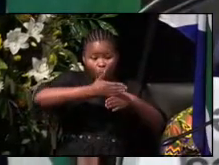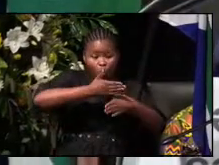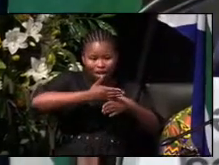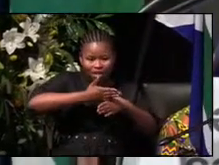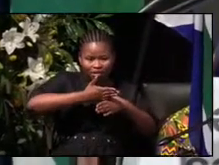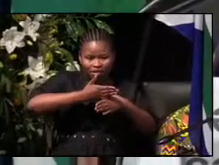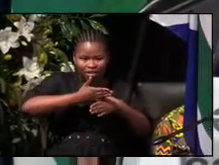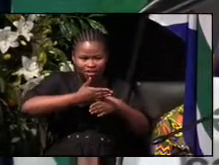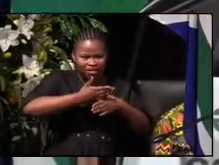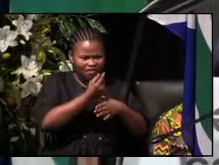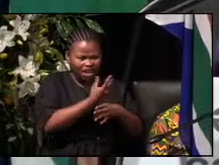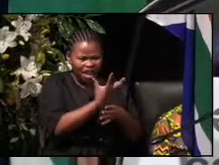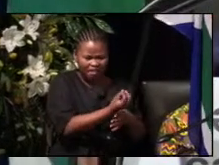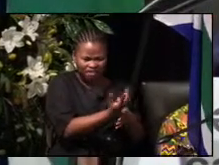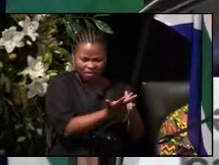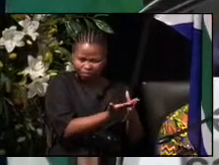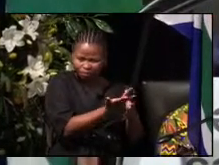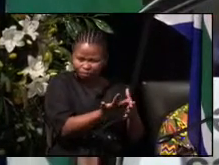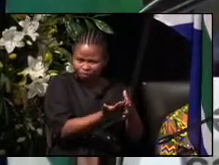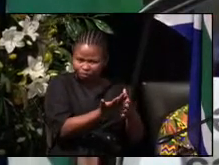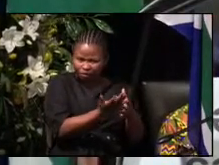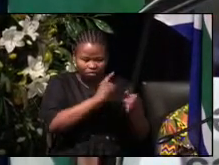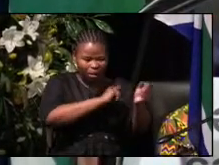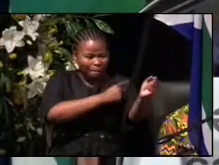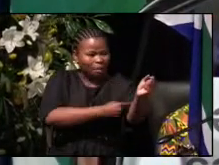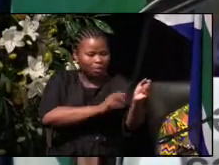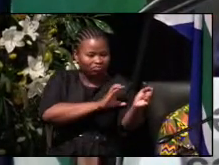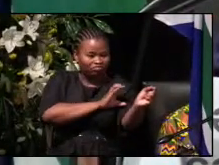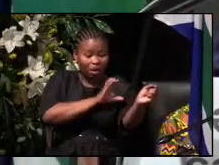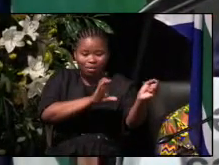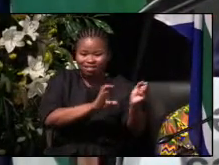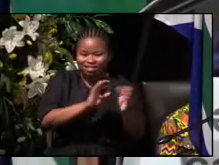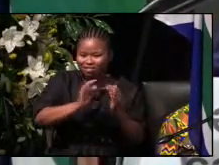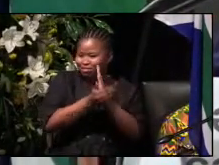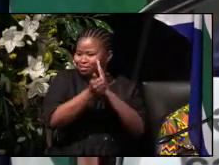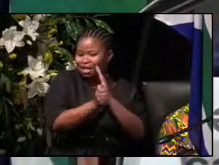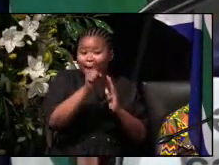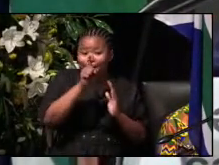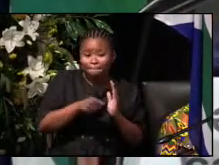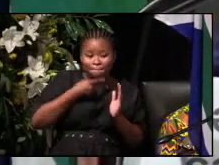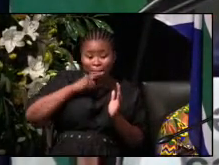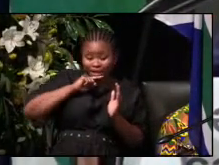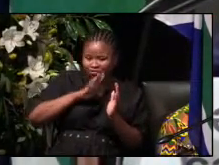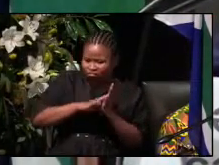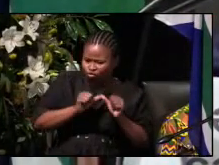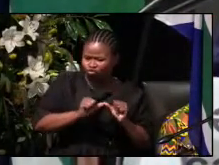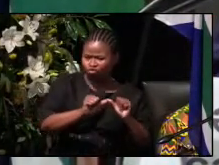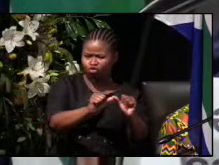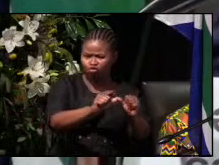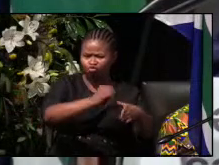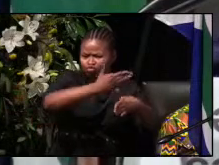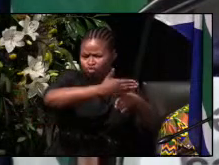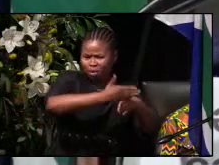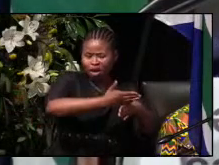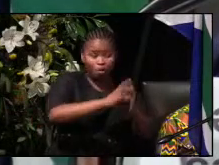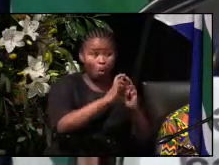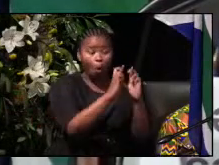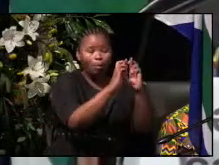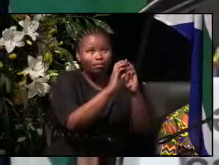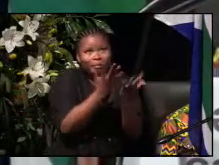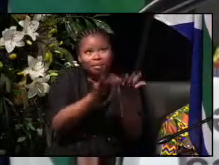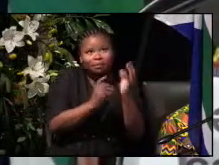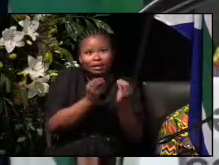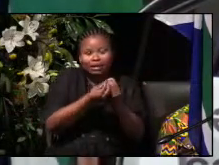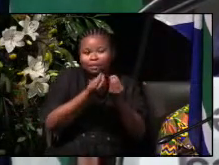working in silos they don't have capacity skills but they still continue to function in that way hoping